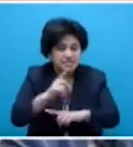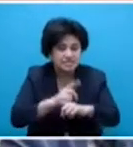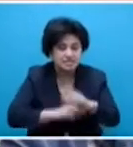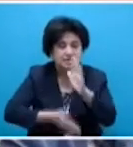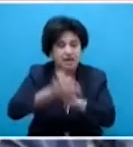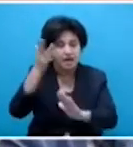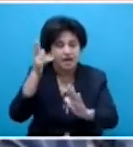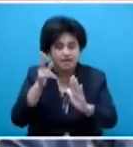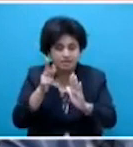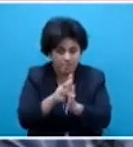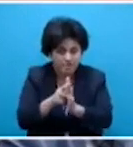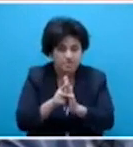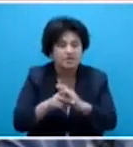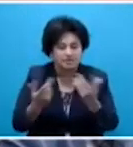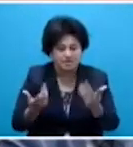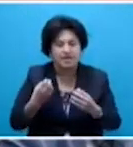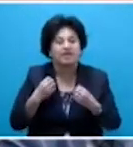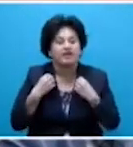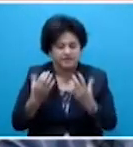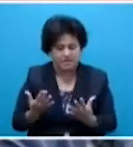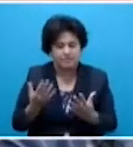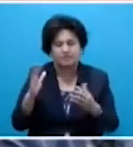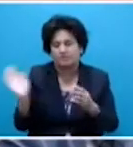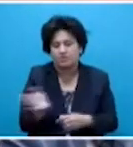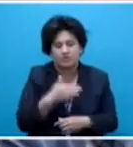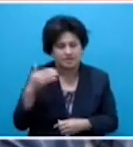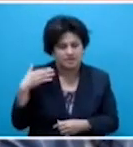and medications are available at all health facilities.